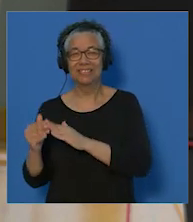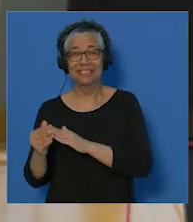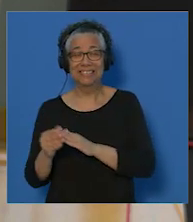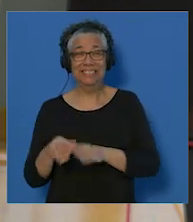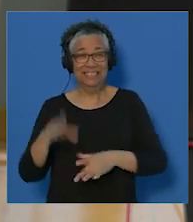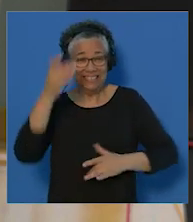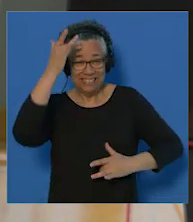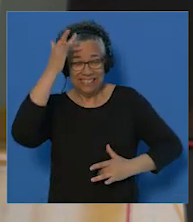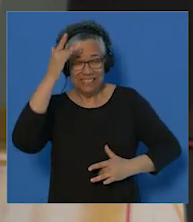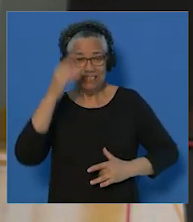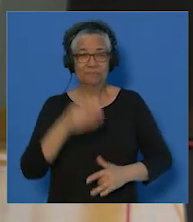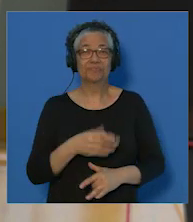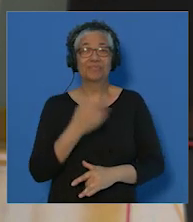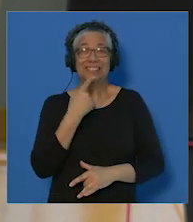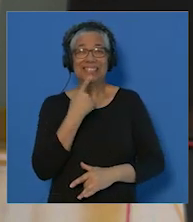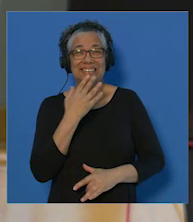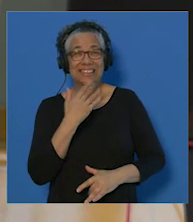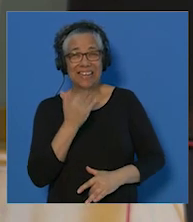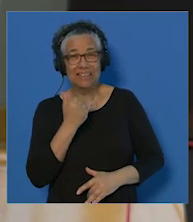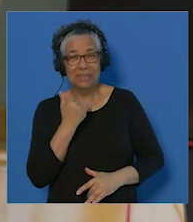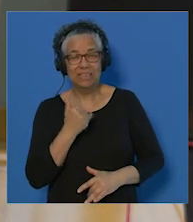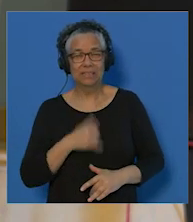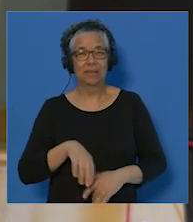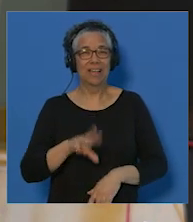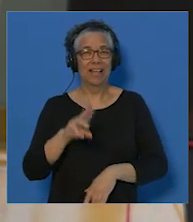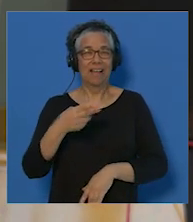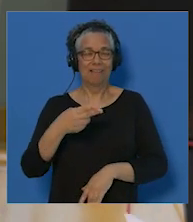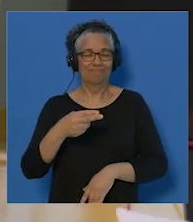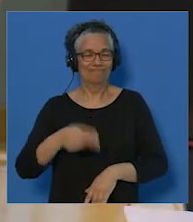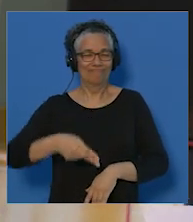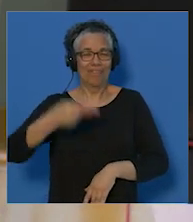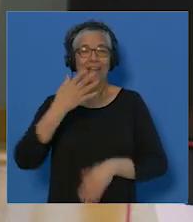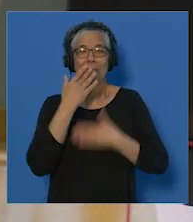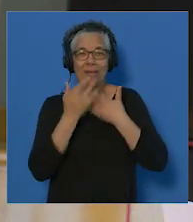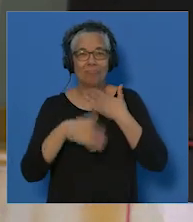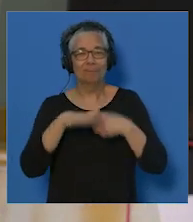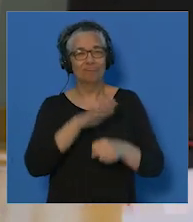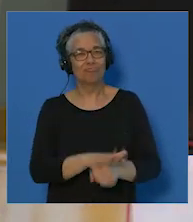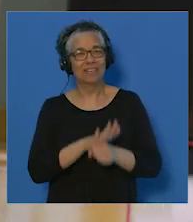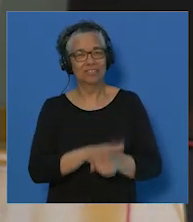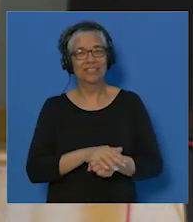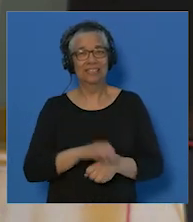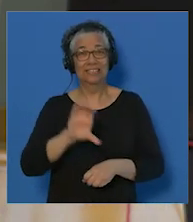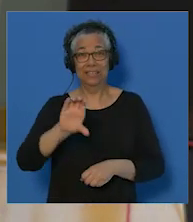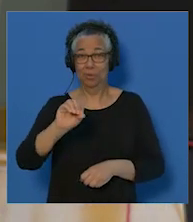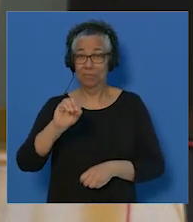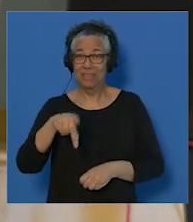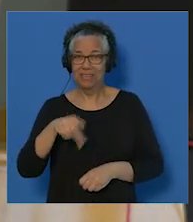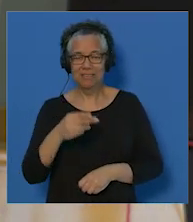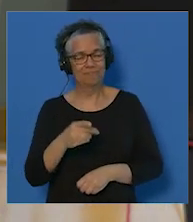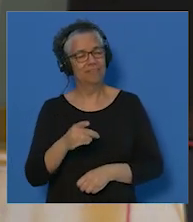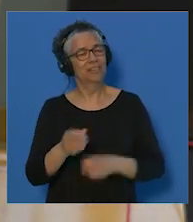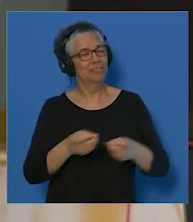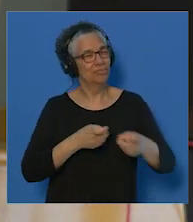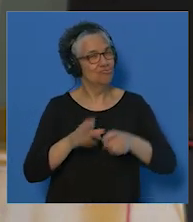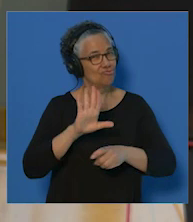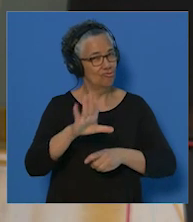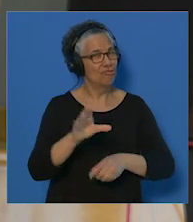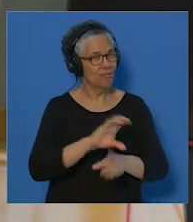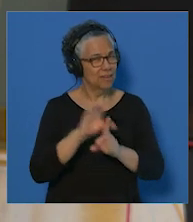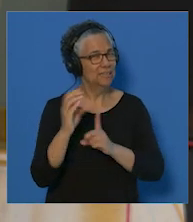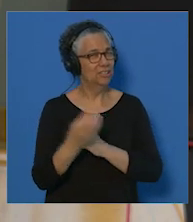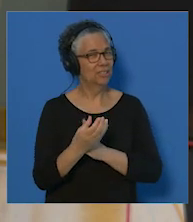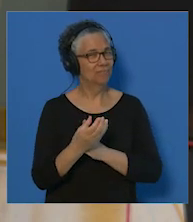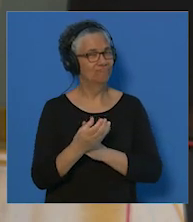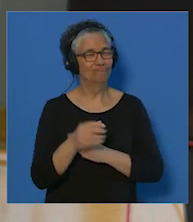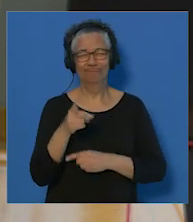diabetes, hypertension, and COPD to manage their conditions as much as they can so that they do not end up